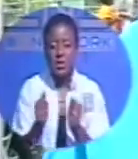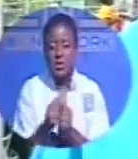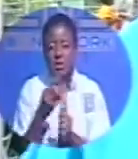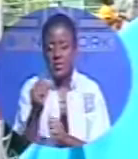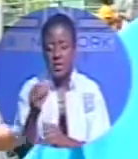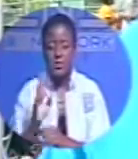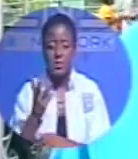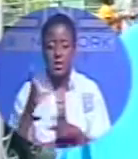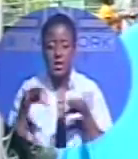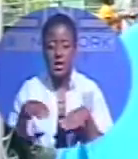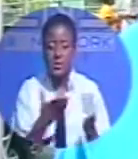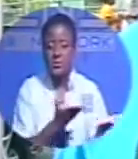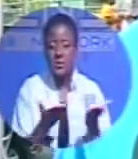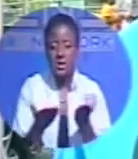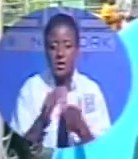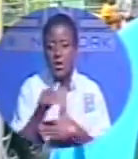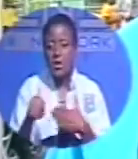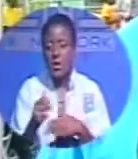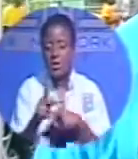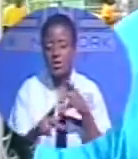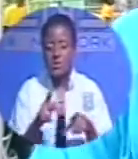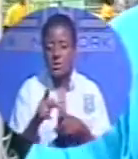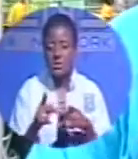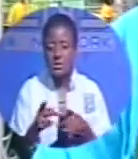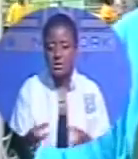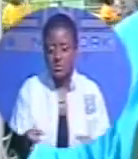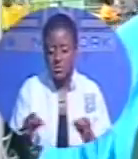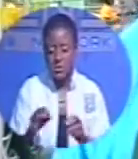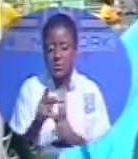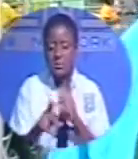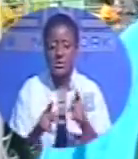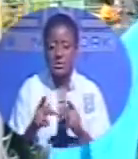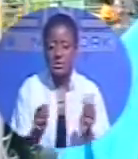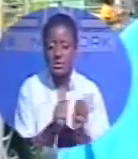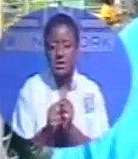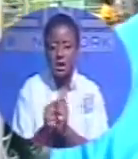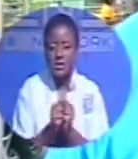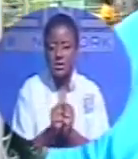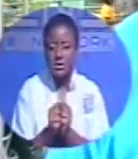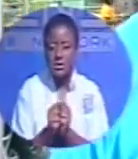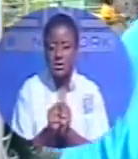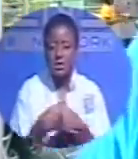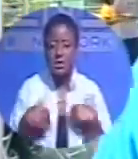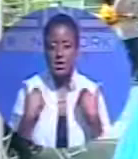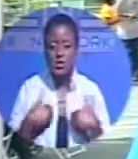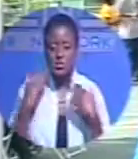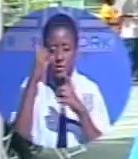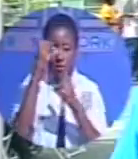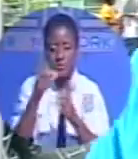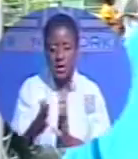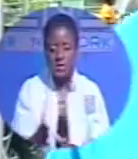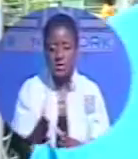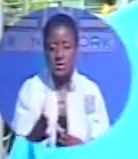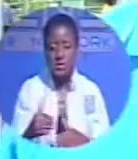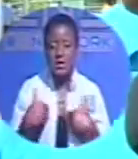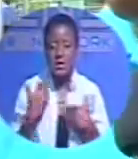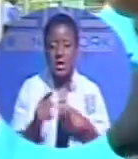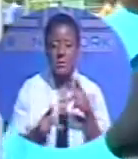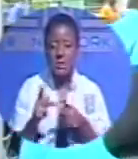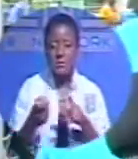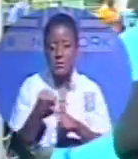together all of the stakeholders. Omar Arches, our youth director, we bring the young people from the